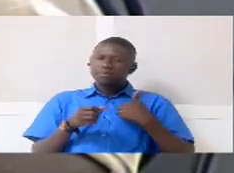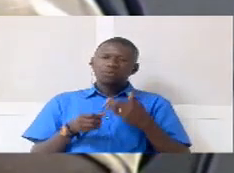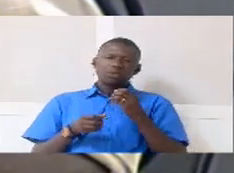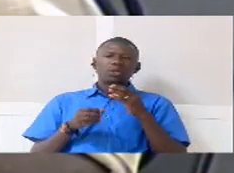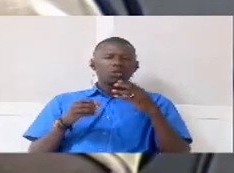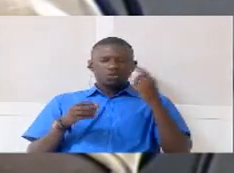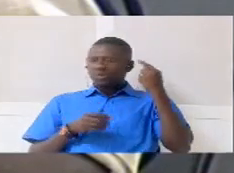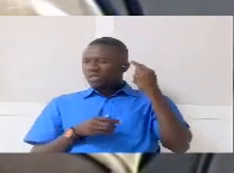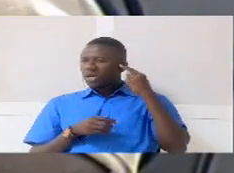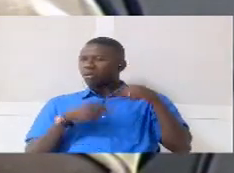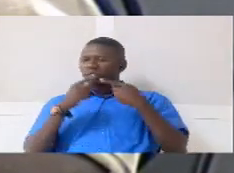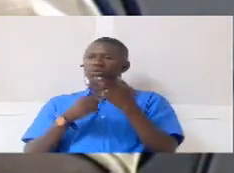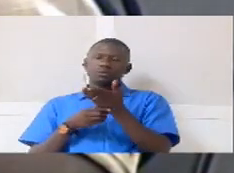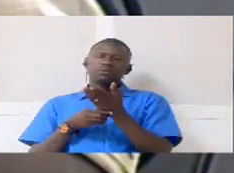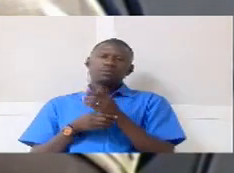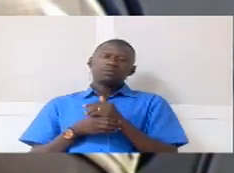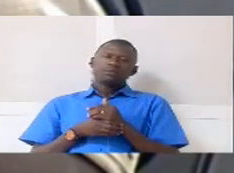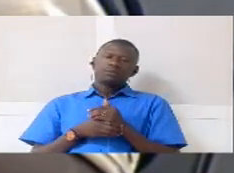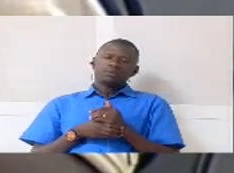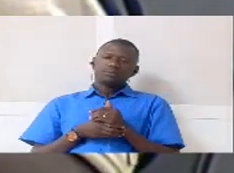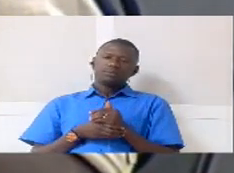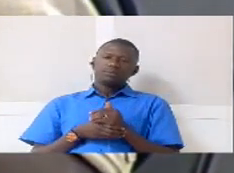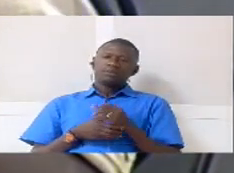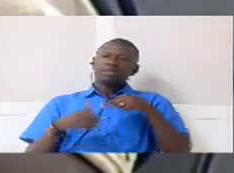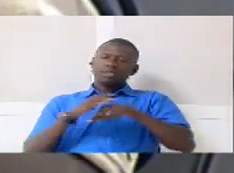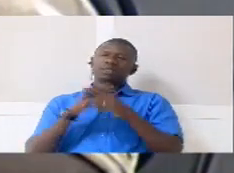overcrowding that we usually hear.